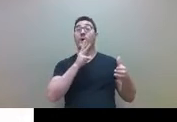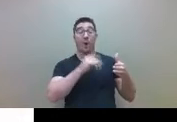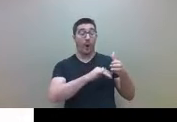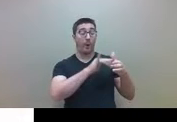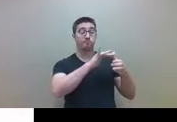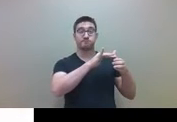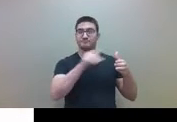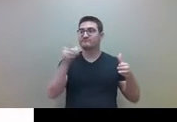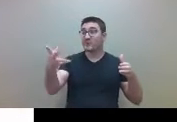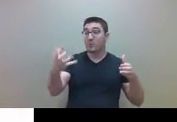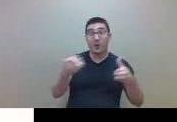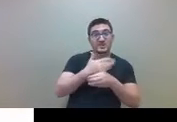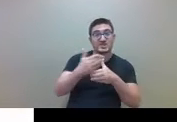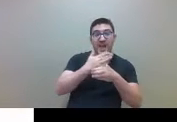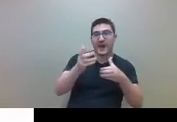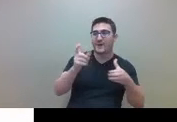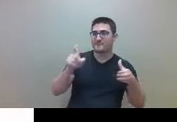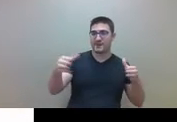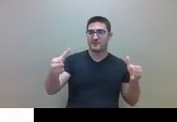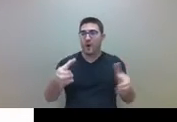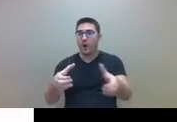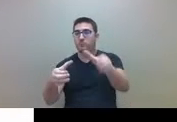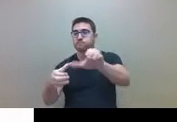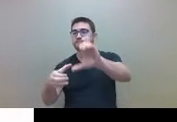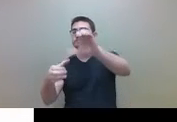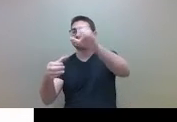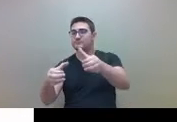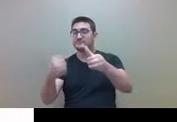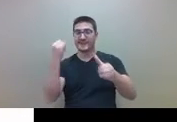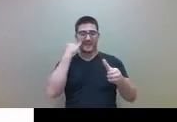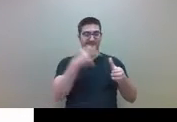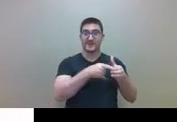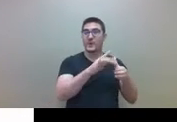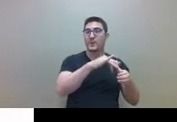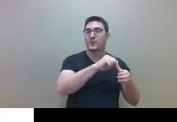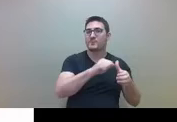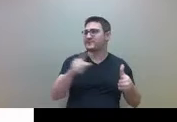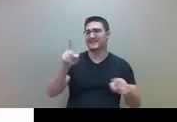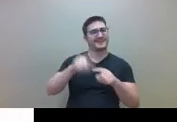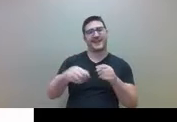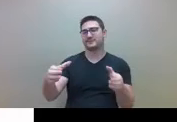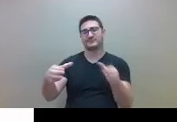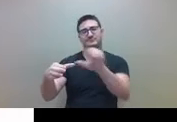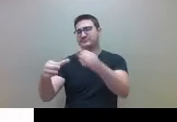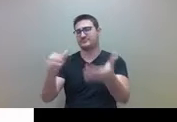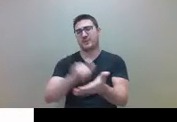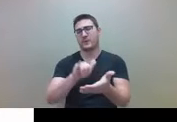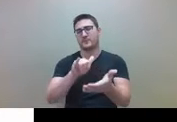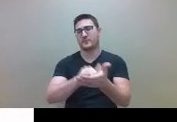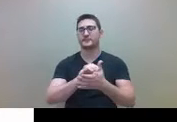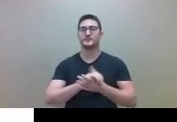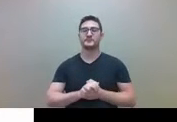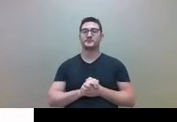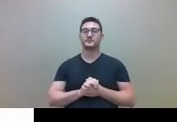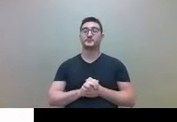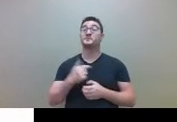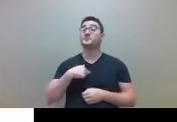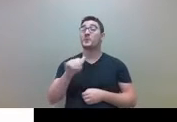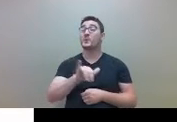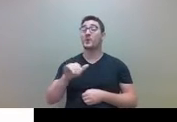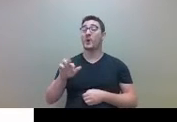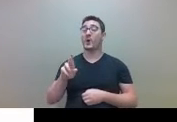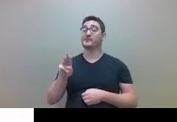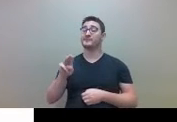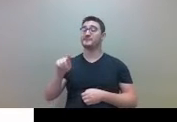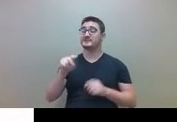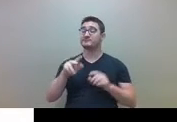So at the same time, I worked as a registered massage therapist while I was taking care of my mom, and it was incredibly